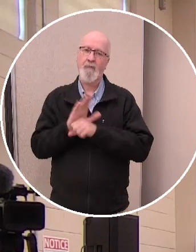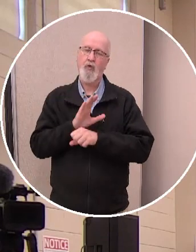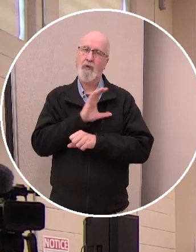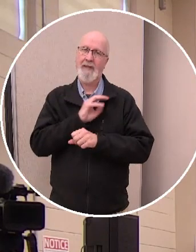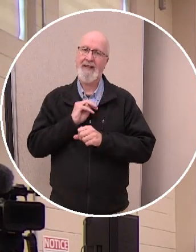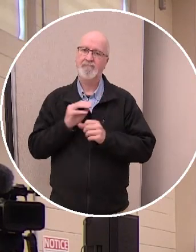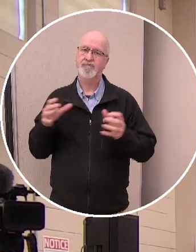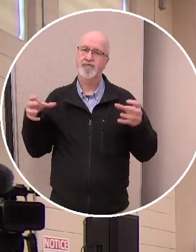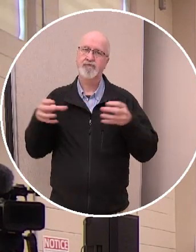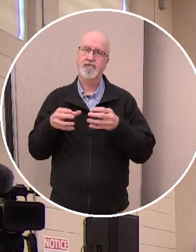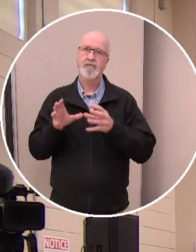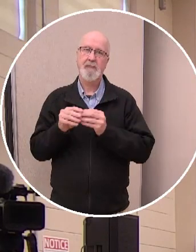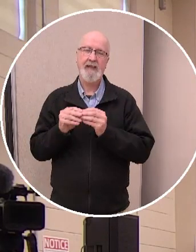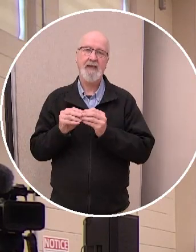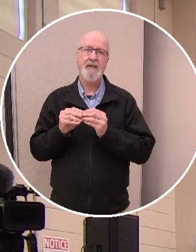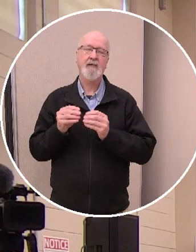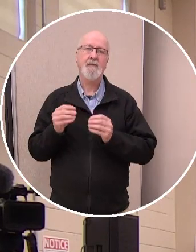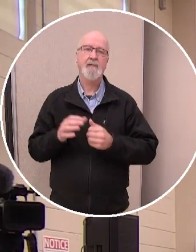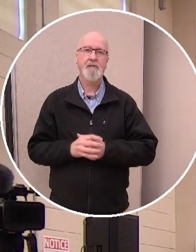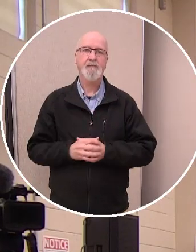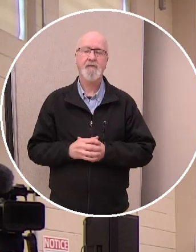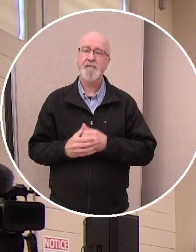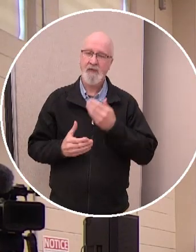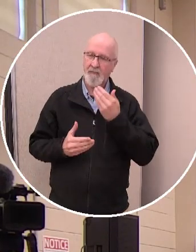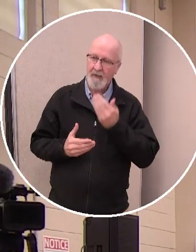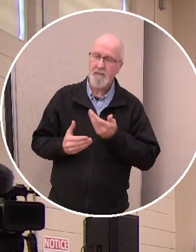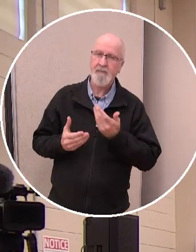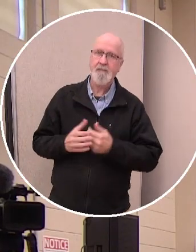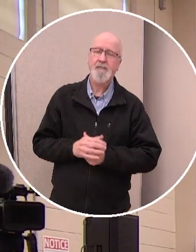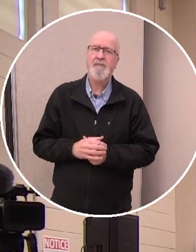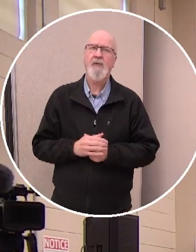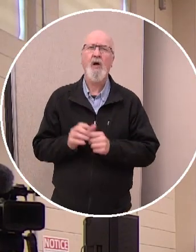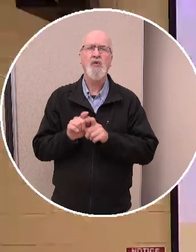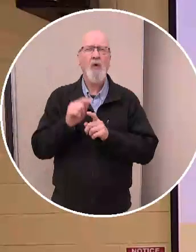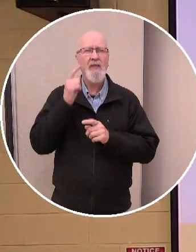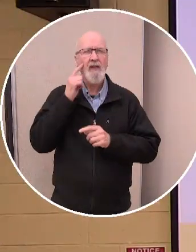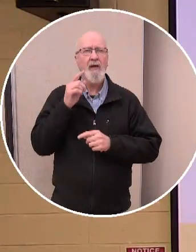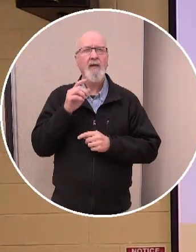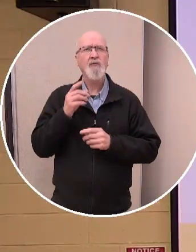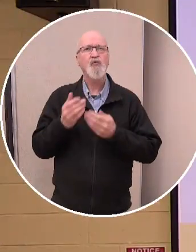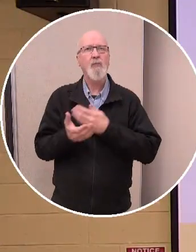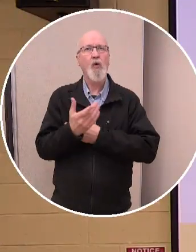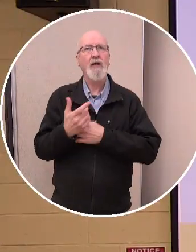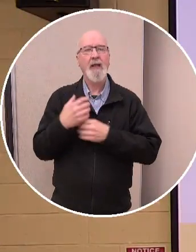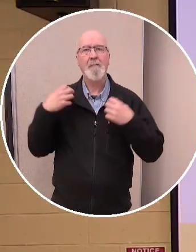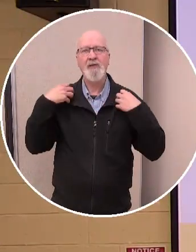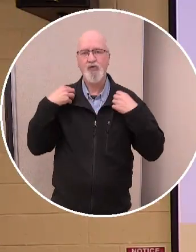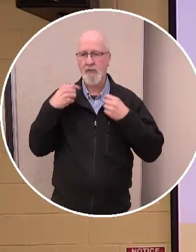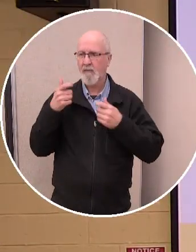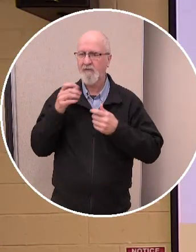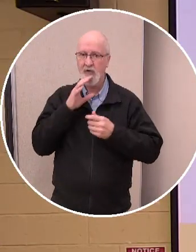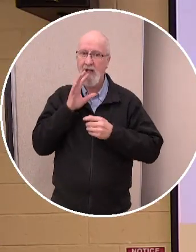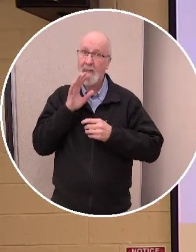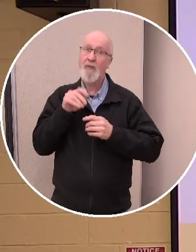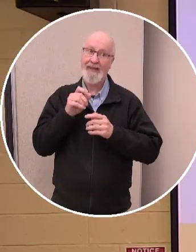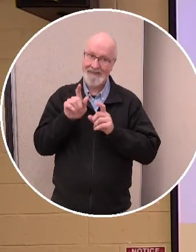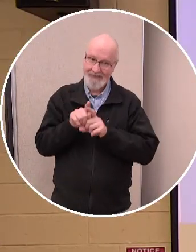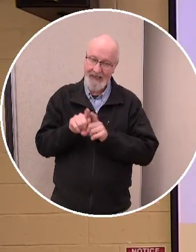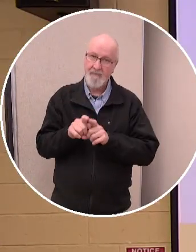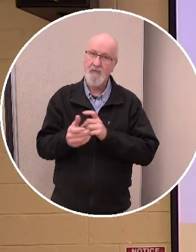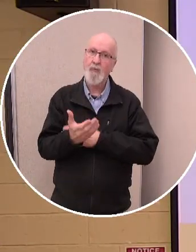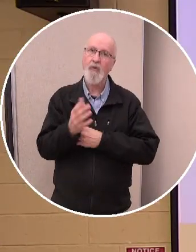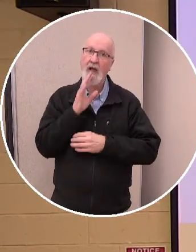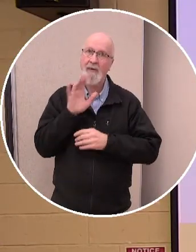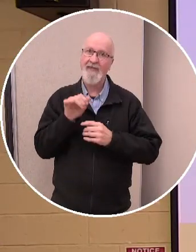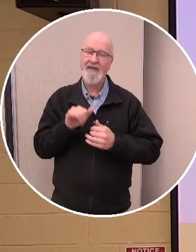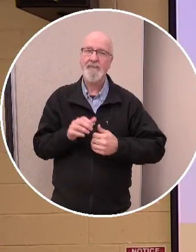meet. Thank you, Ed. Thank you, Peter. And I also think the minister this morning at our session alluded to the same thing. So it's